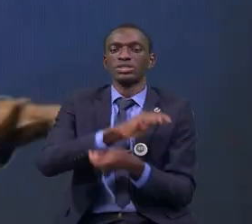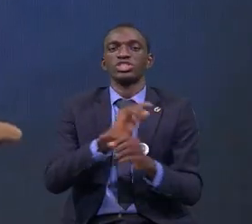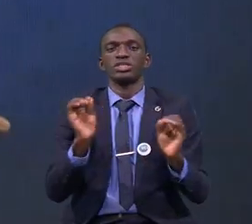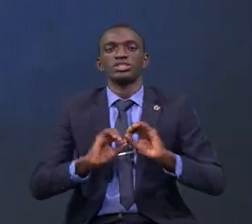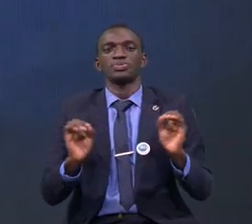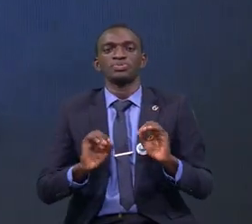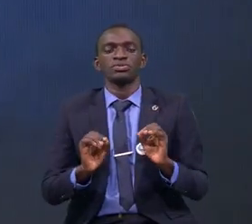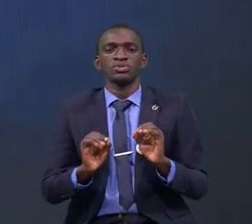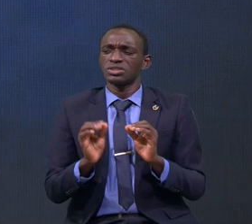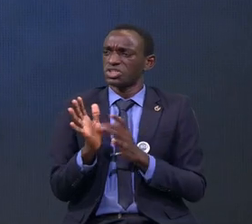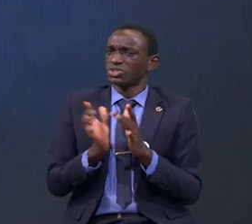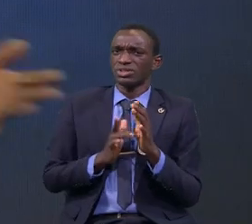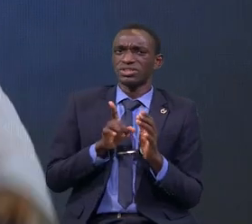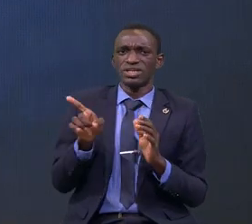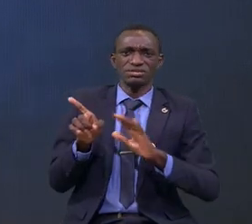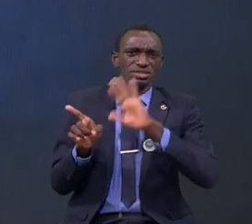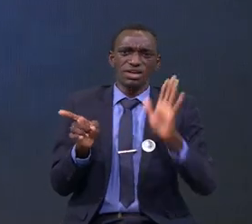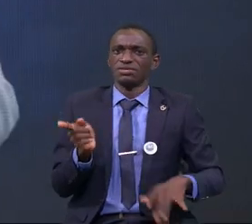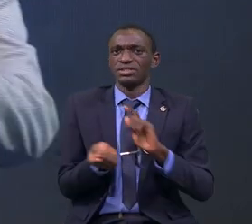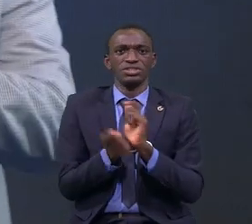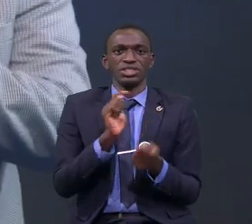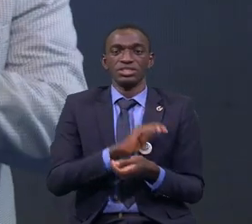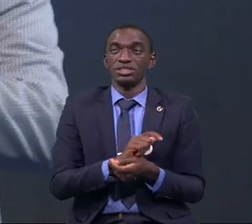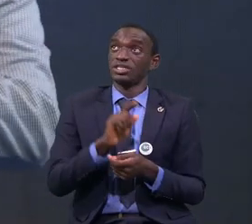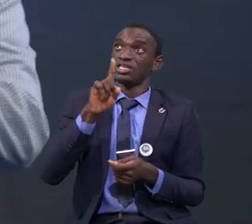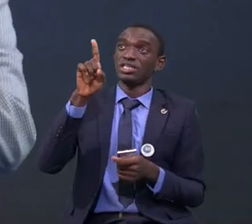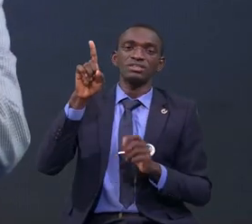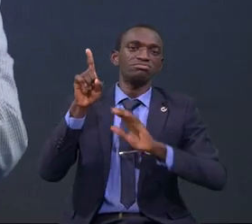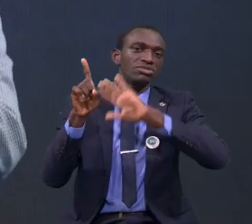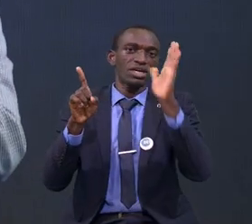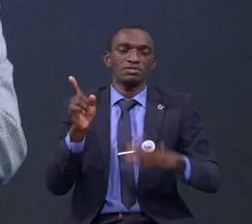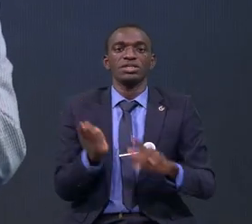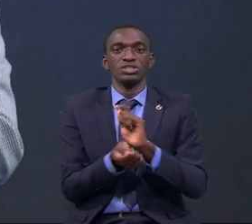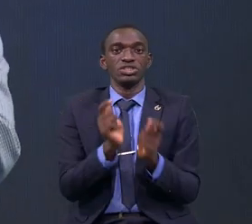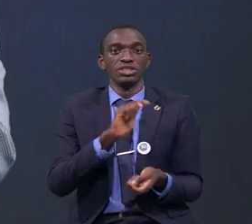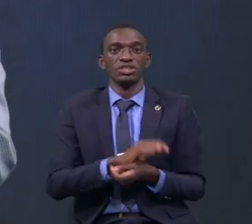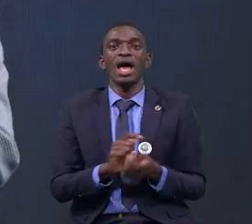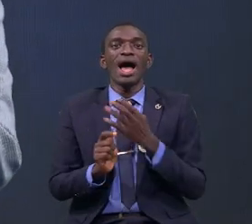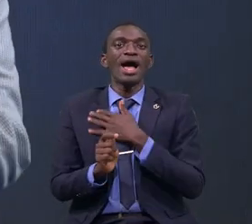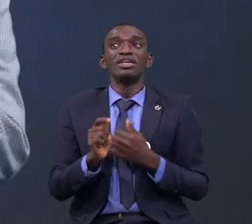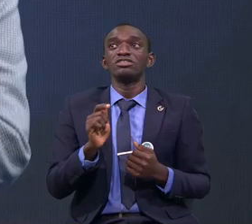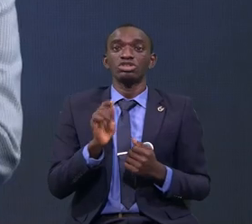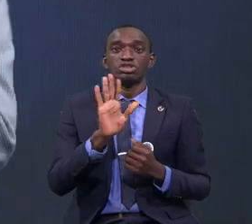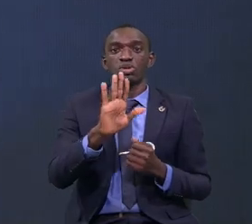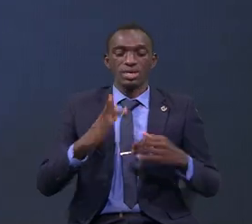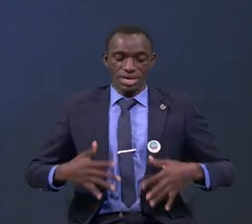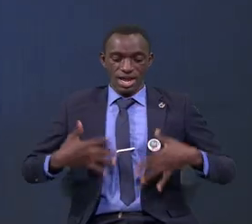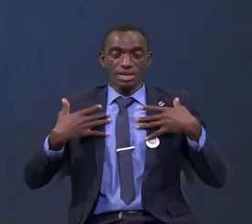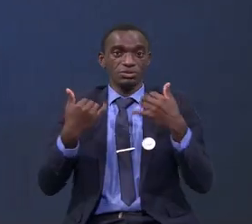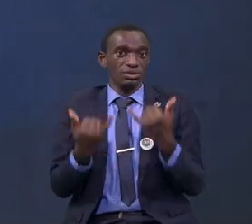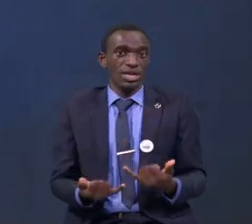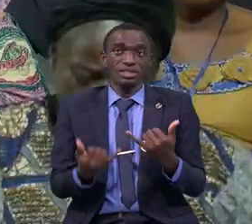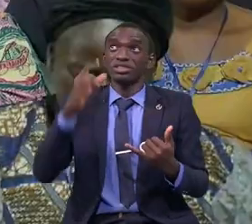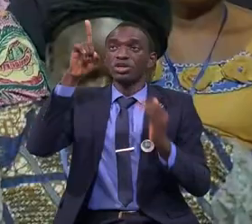It's unchangeable. It's unchanging. And your life tonight, it will touch